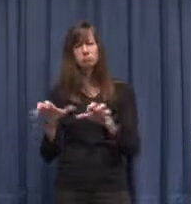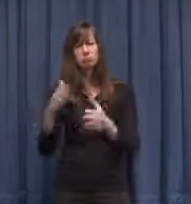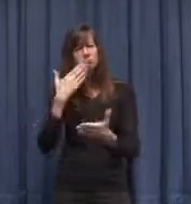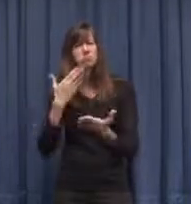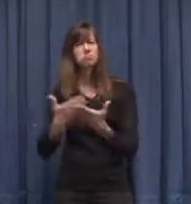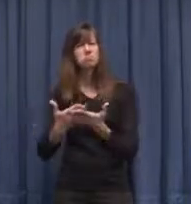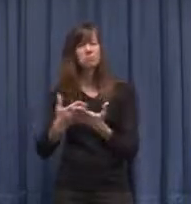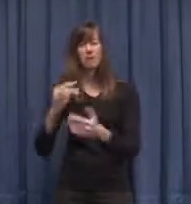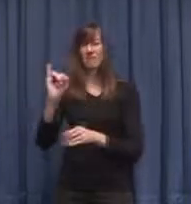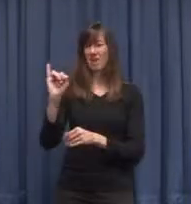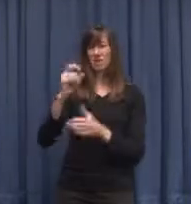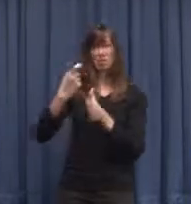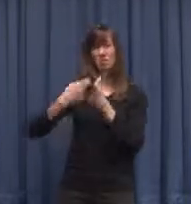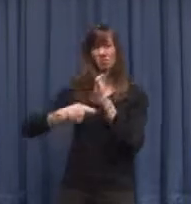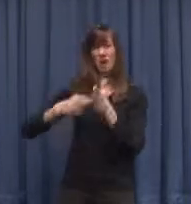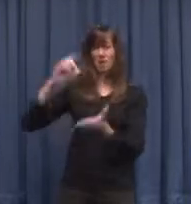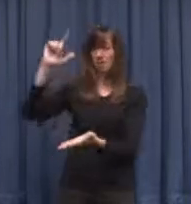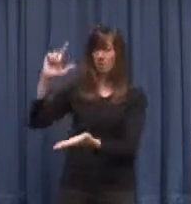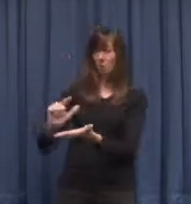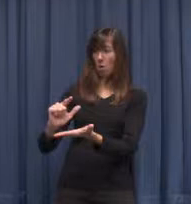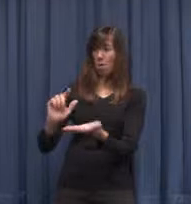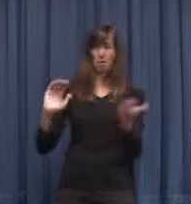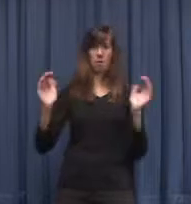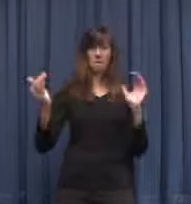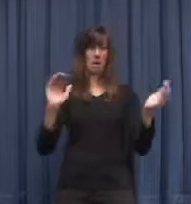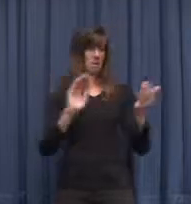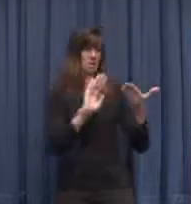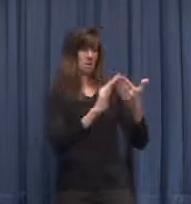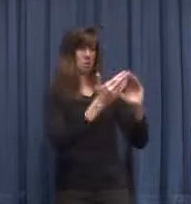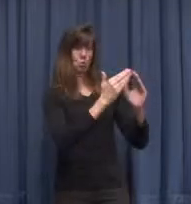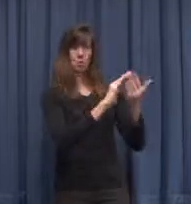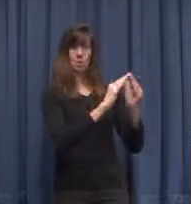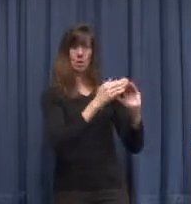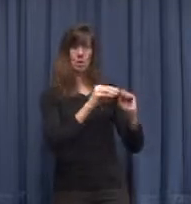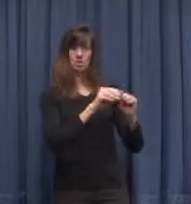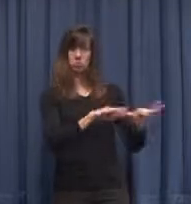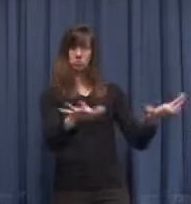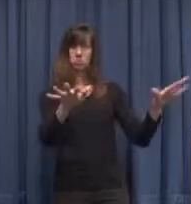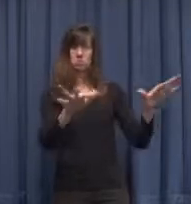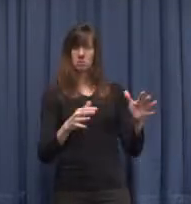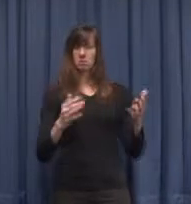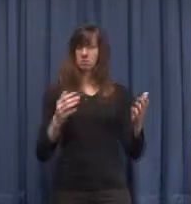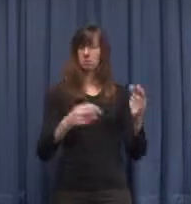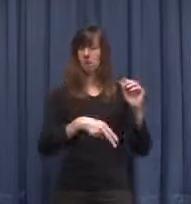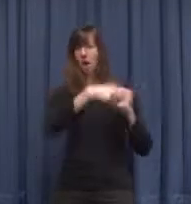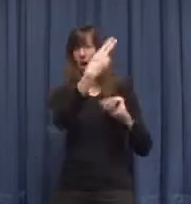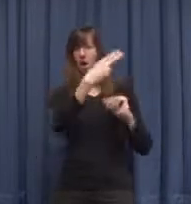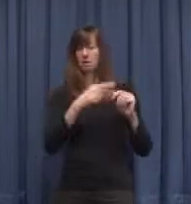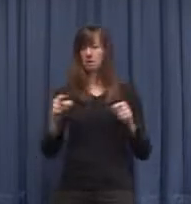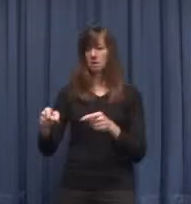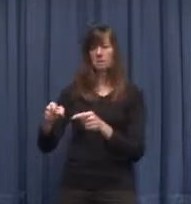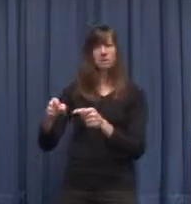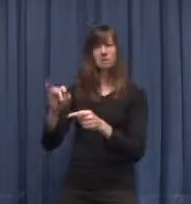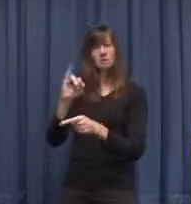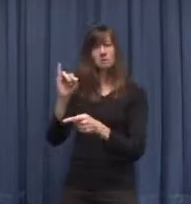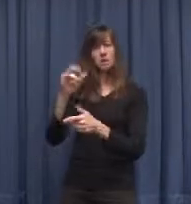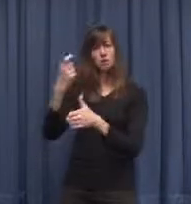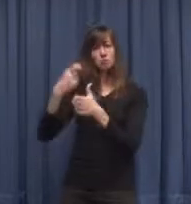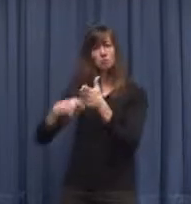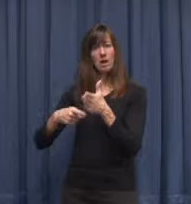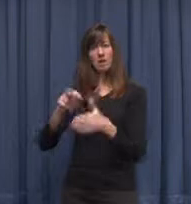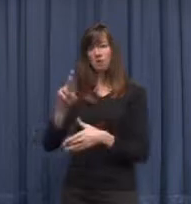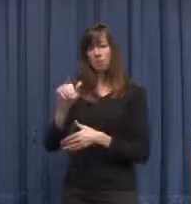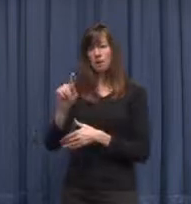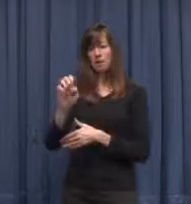schools are much lower than in the general public. So I want to thank all of our educators, teachers, and staff that